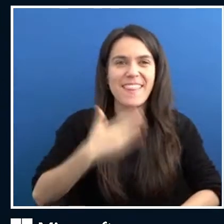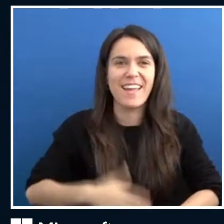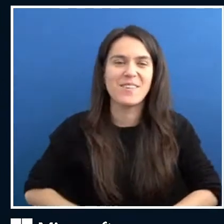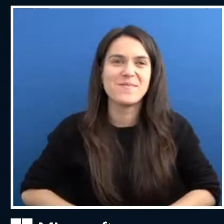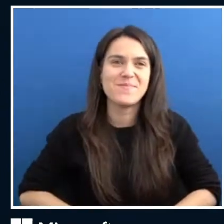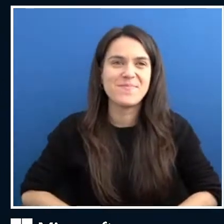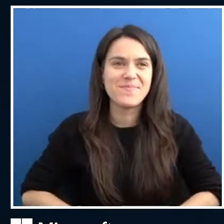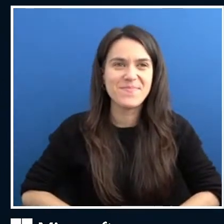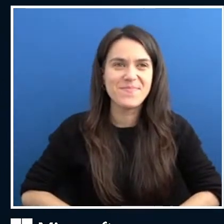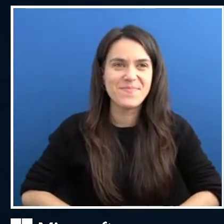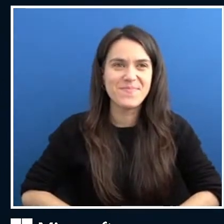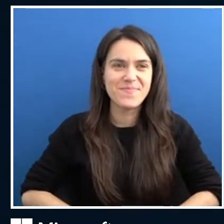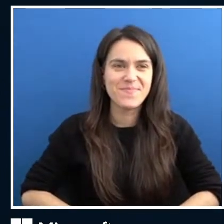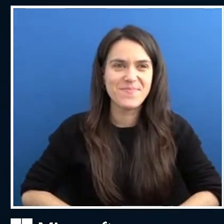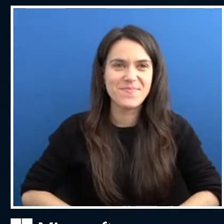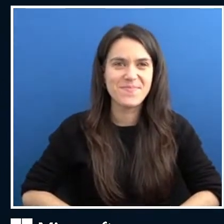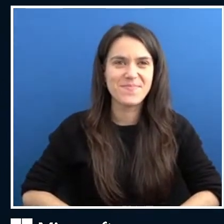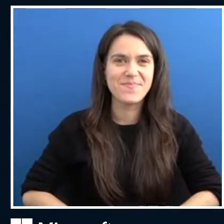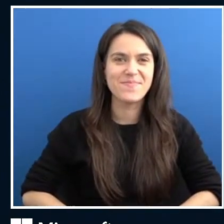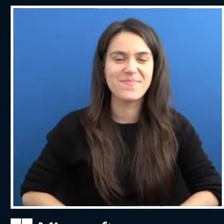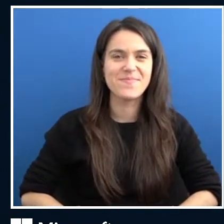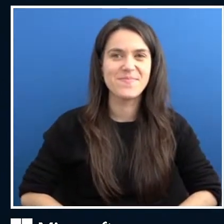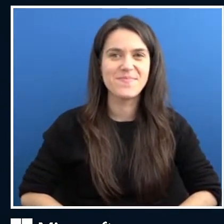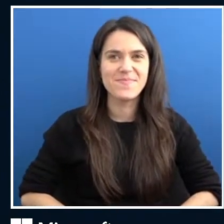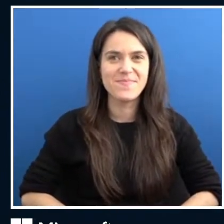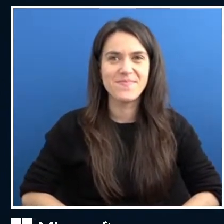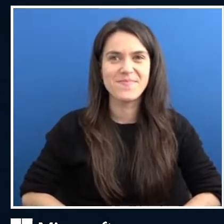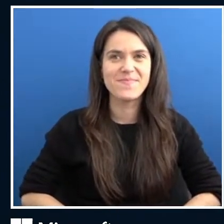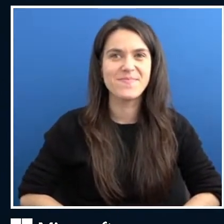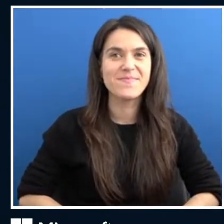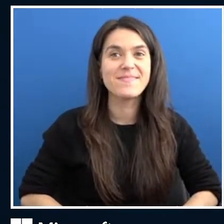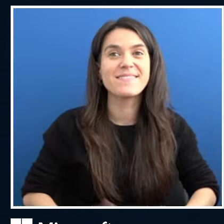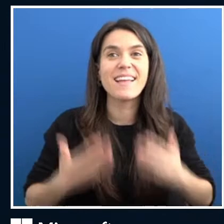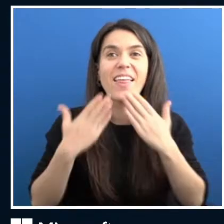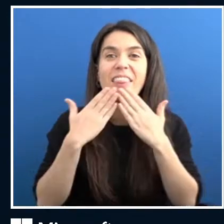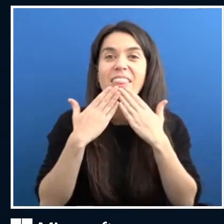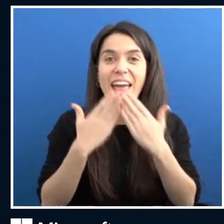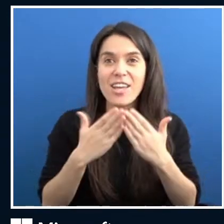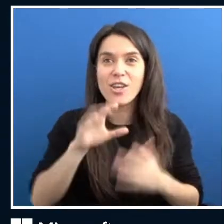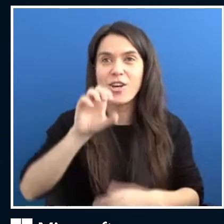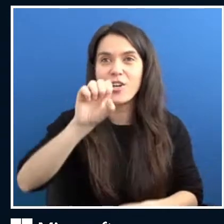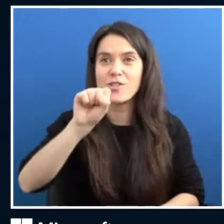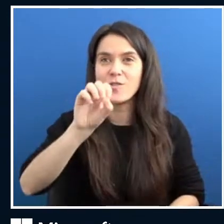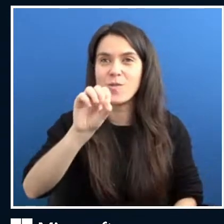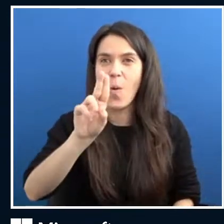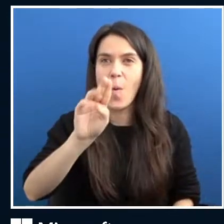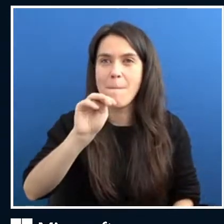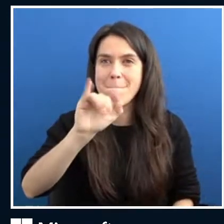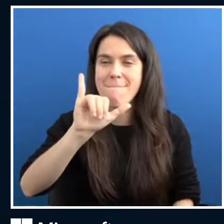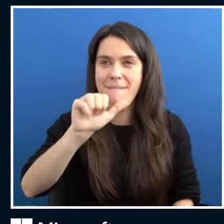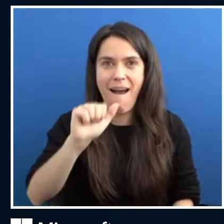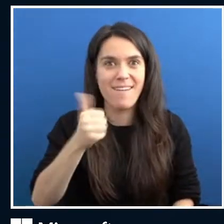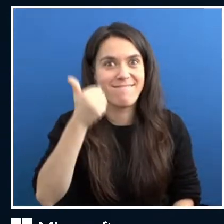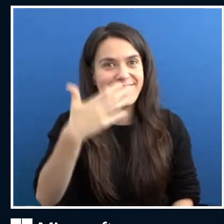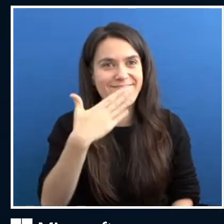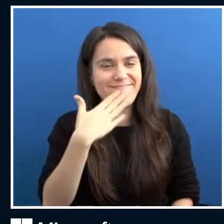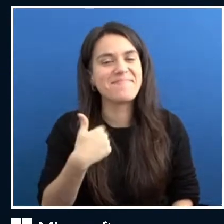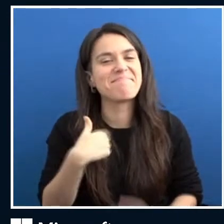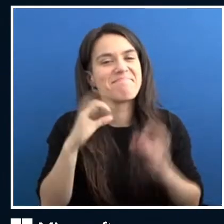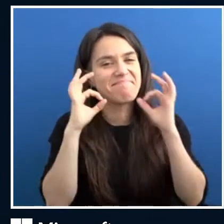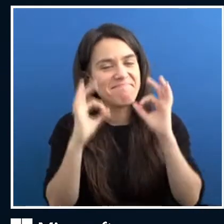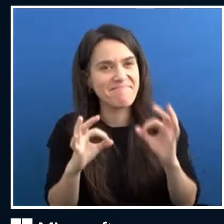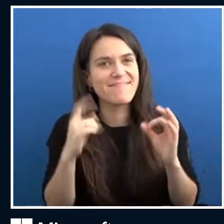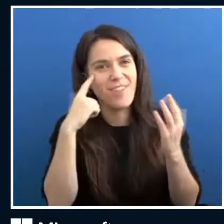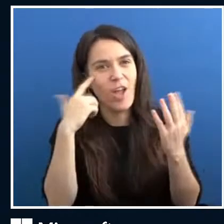you. Thanks so much, Soumya. That was really great presentation. I like that you combined cognitive